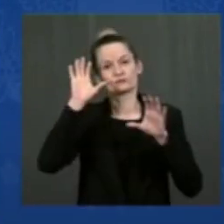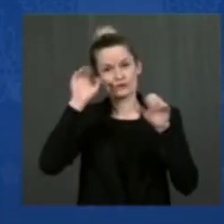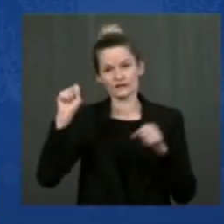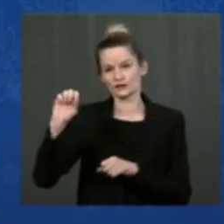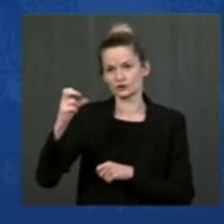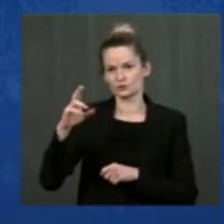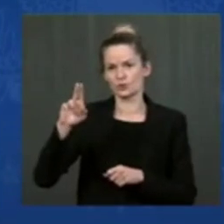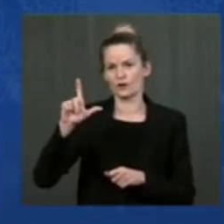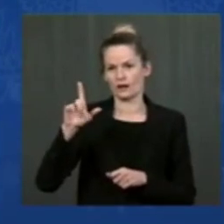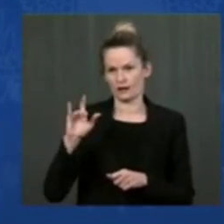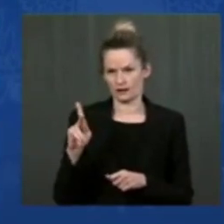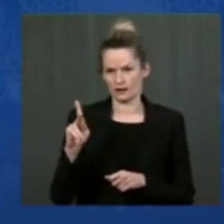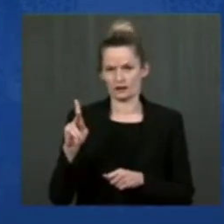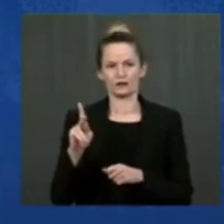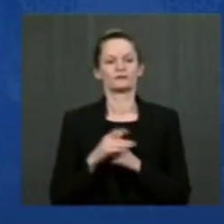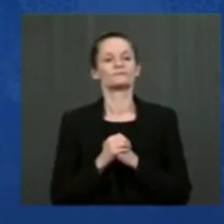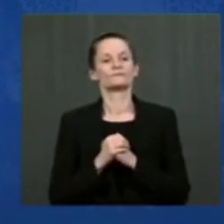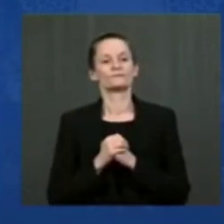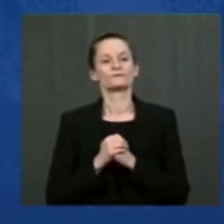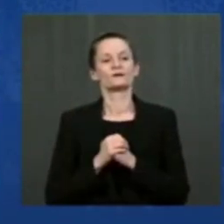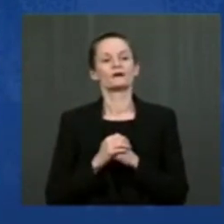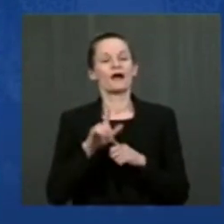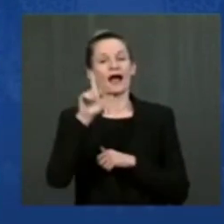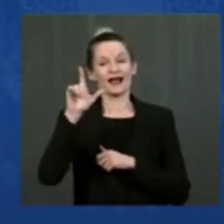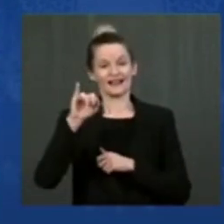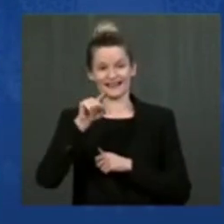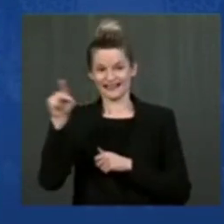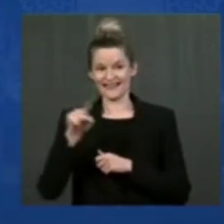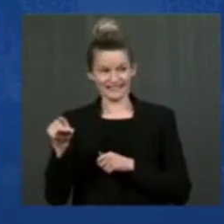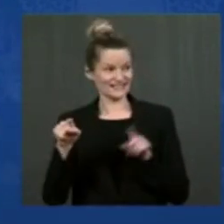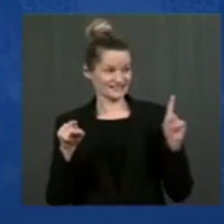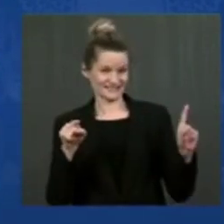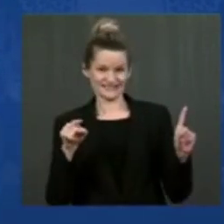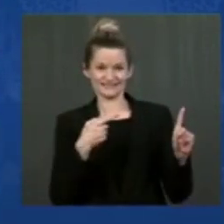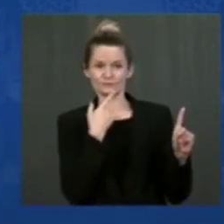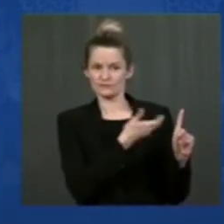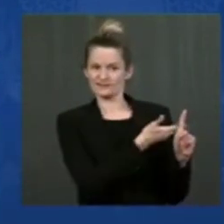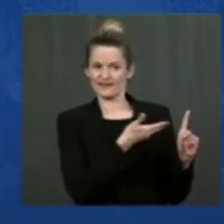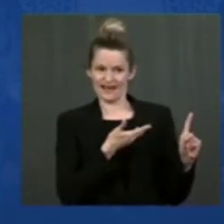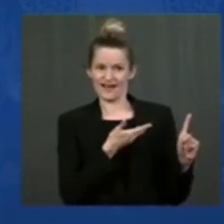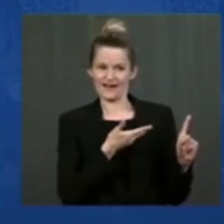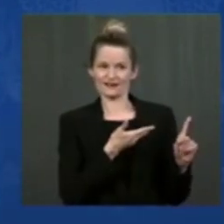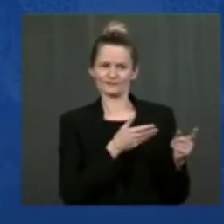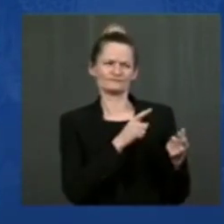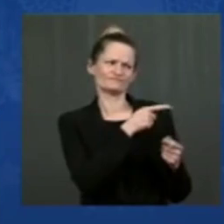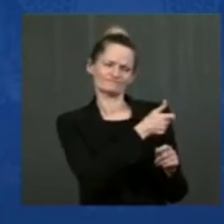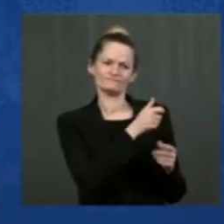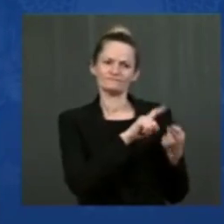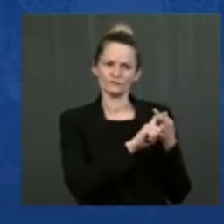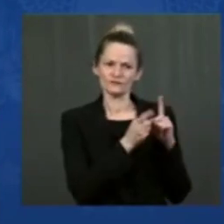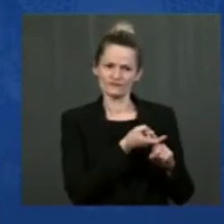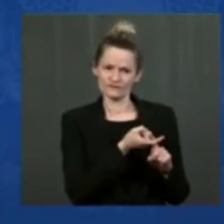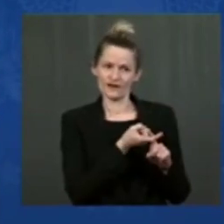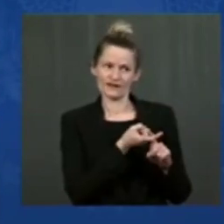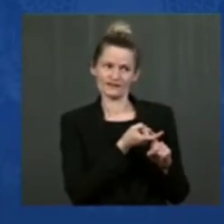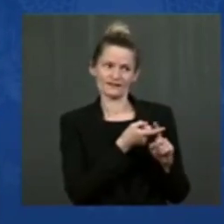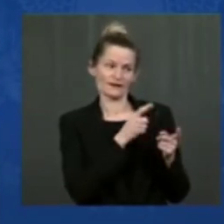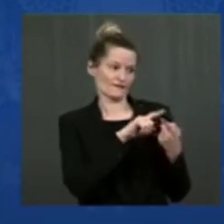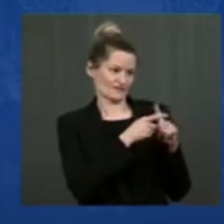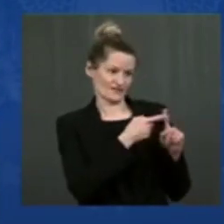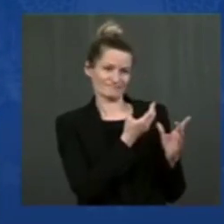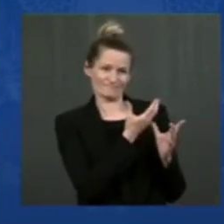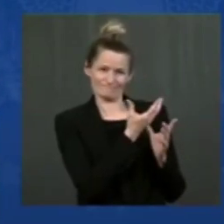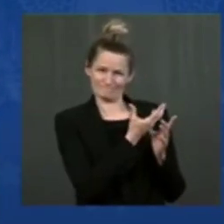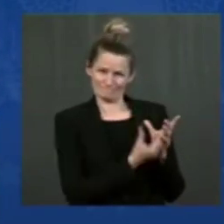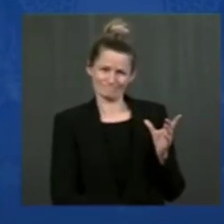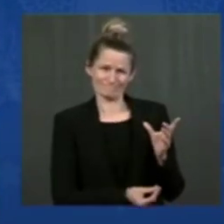Liz was elected after the tragic passing of our friend, President Richard Trumka, last month. It's a tough moment to step into a top